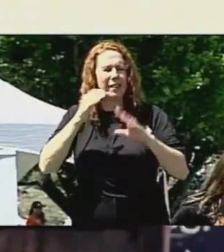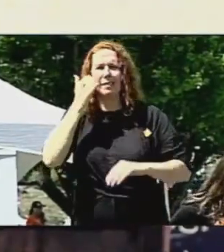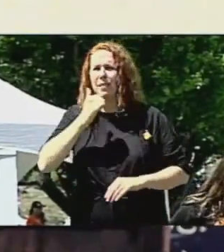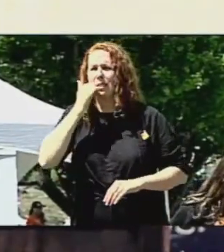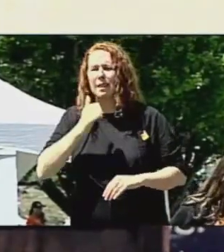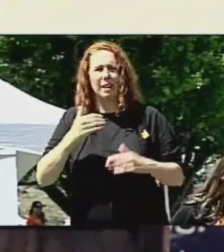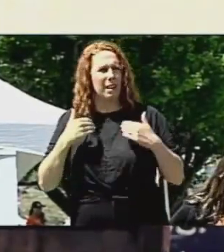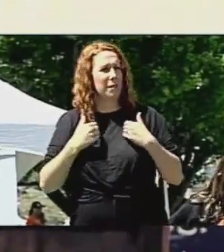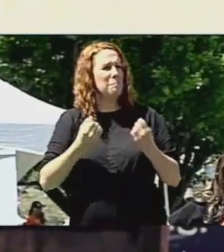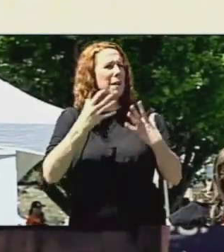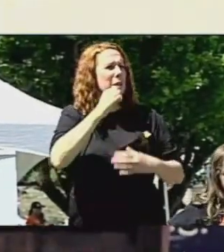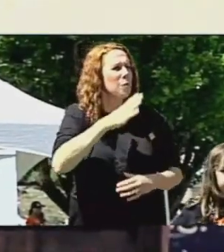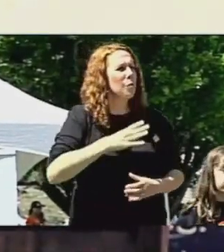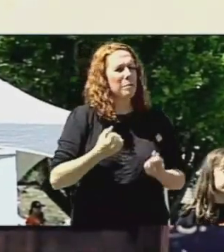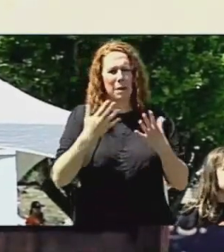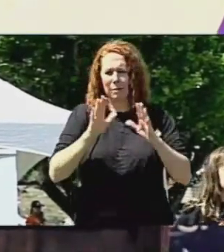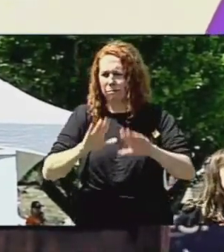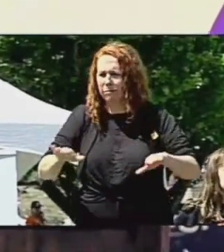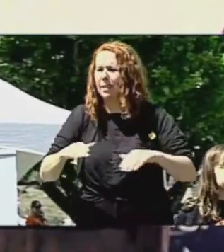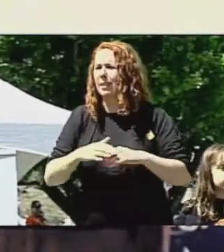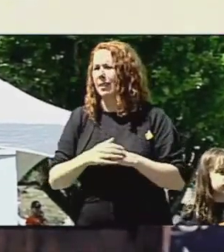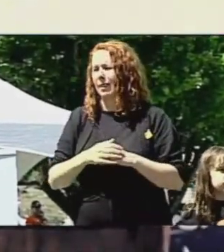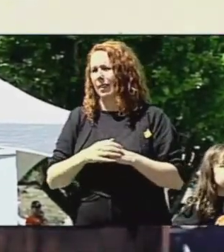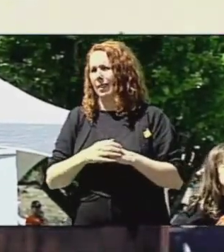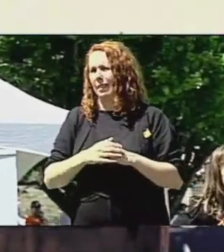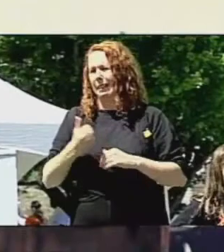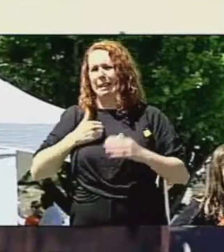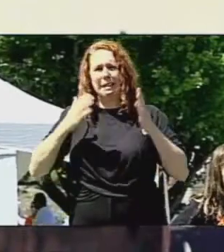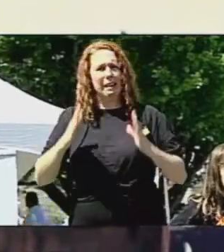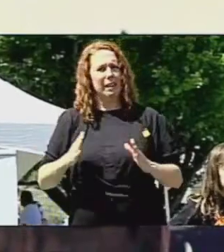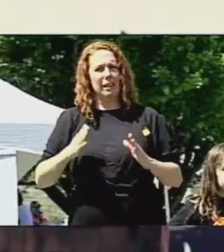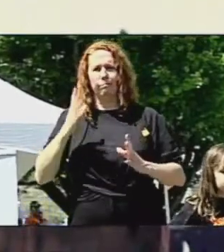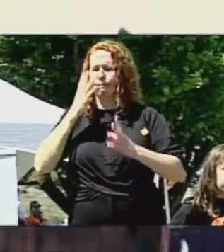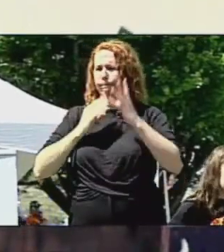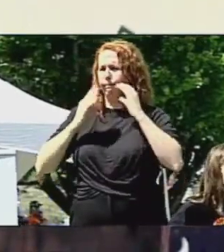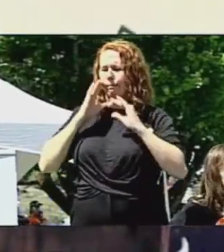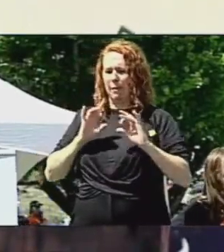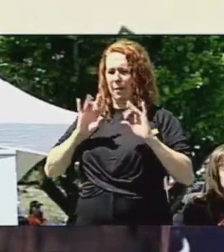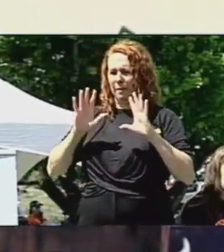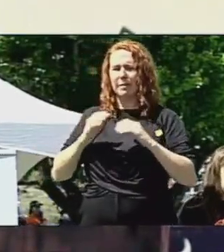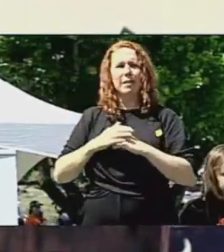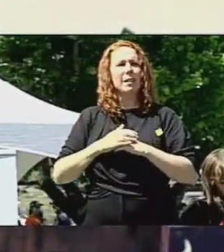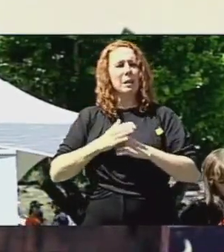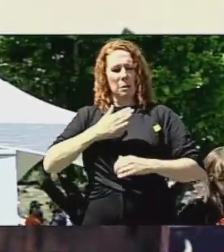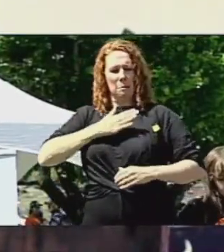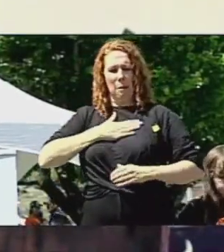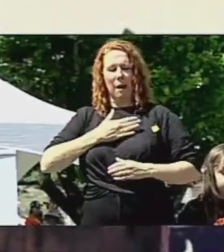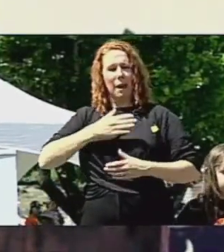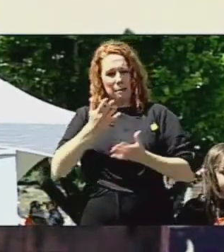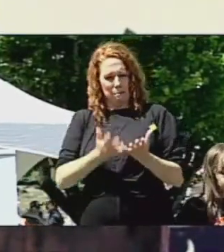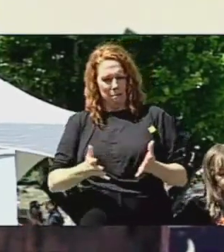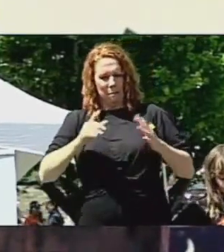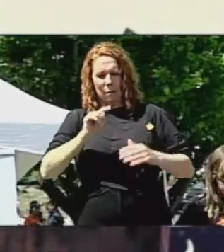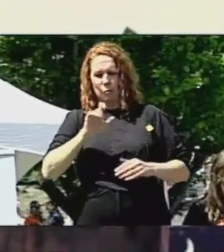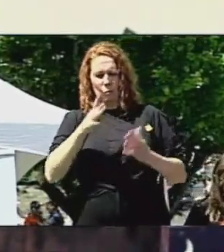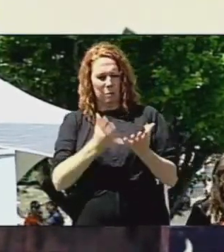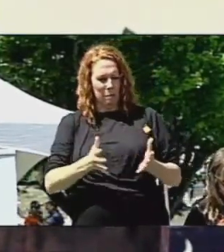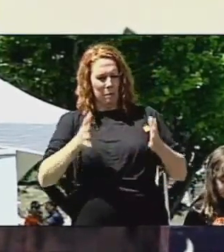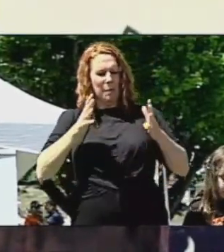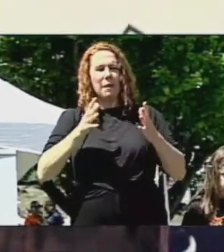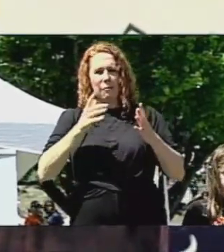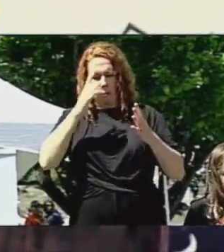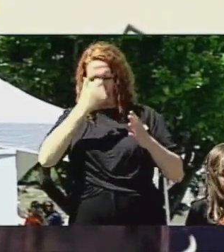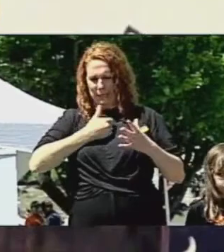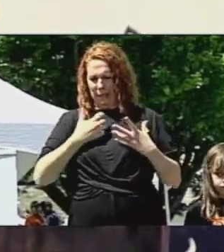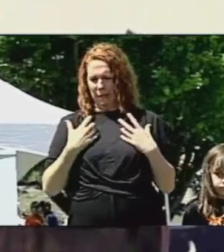For many women, children, and all Canadians. And when I'm building my tool basket and I'm looking towards the